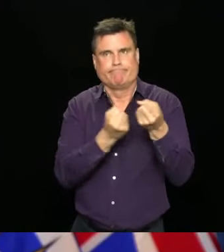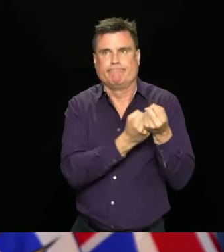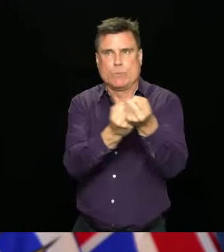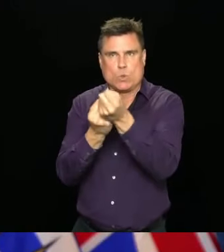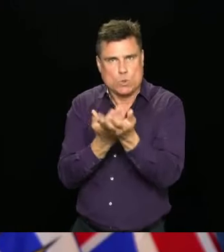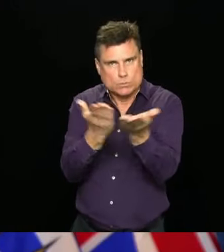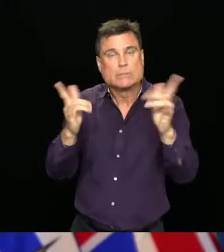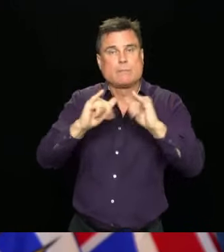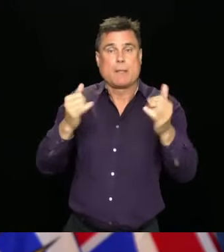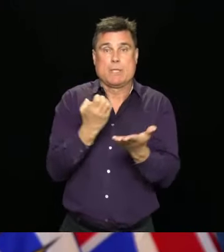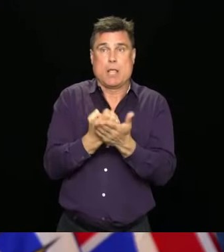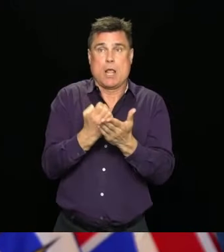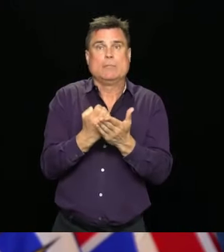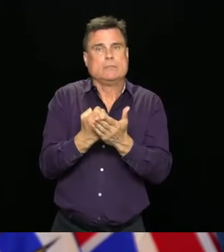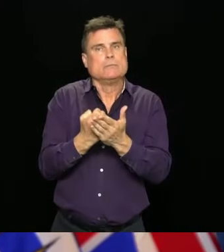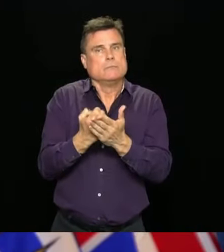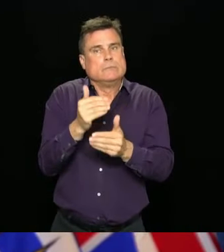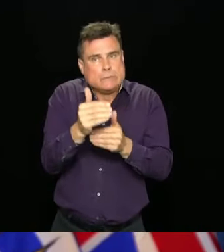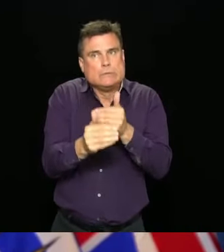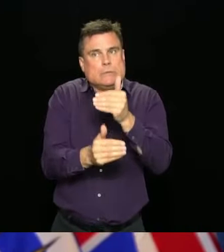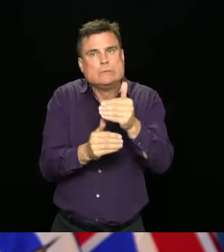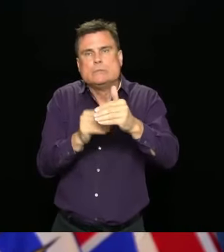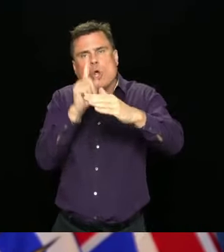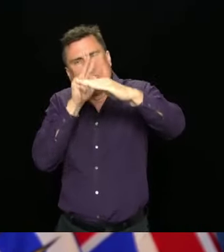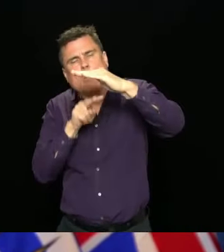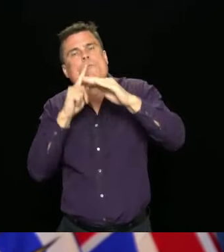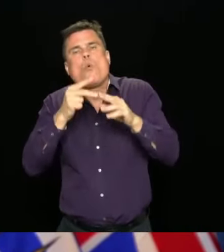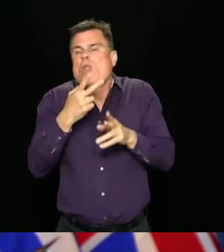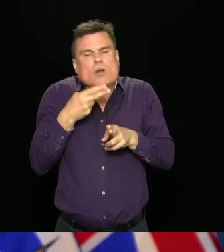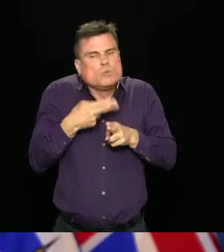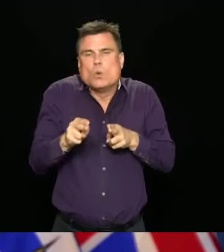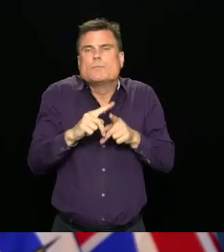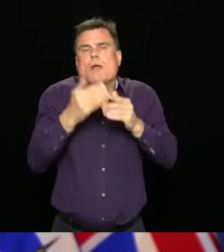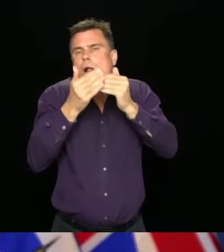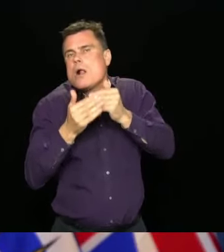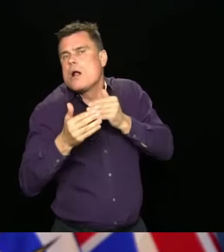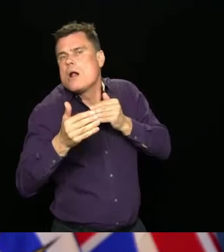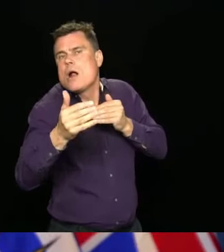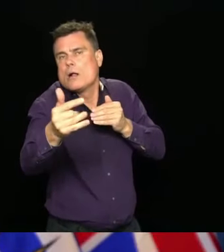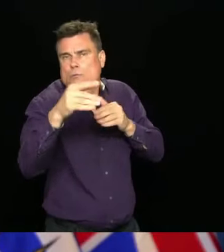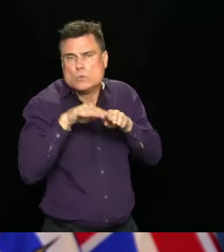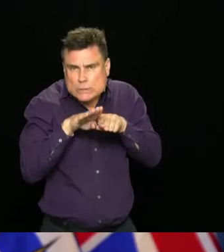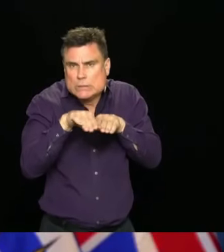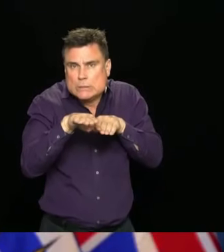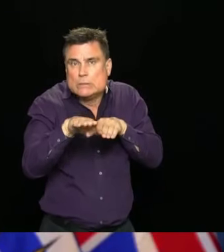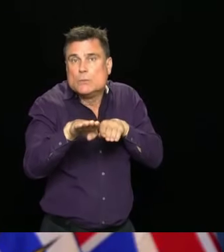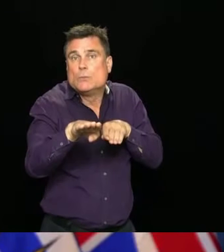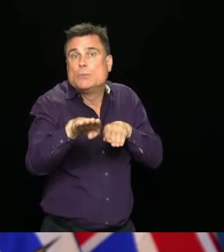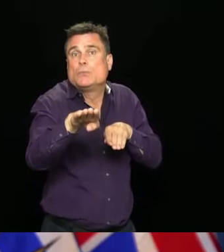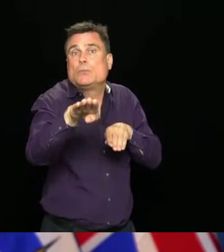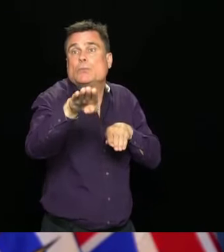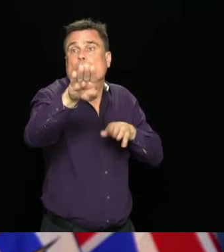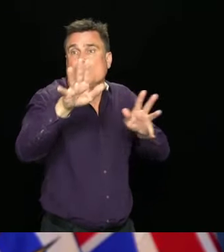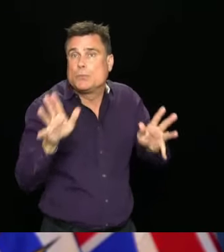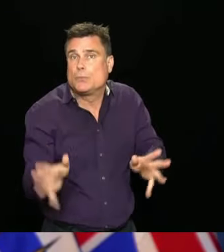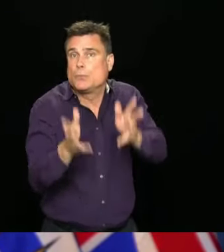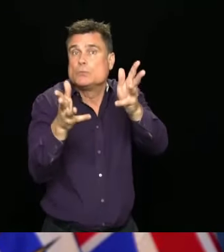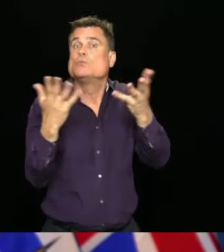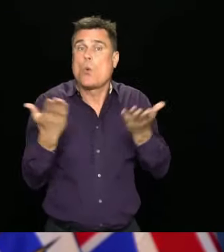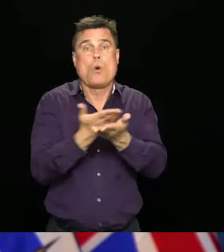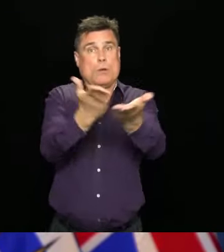the long term and build confidence for businesses in our province. I know we're all eager to see our province open up